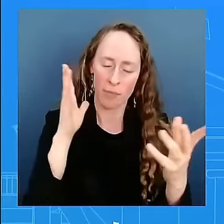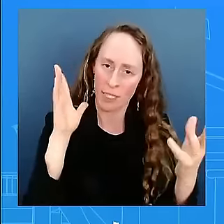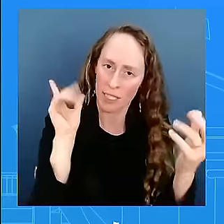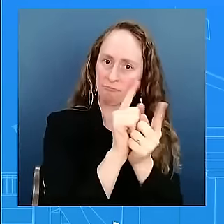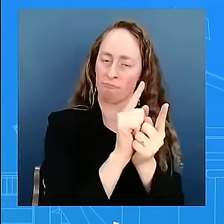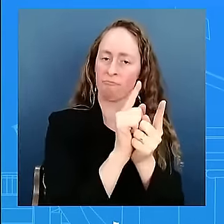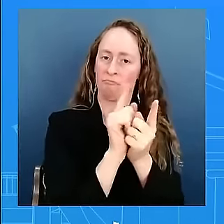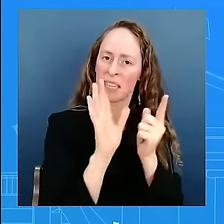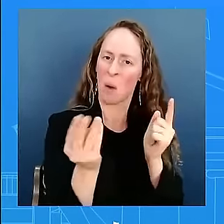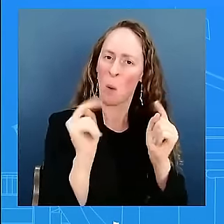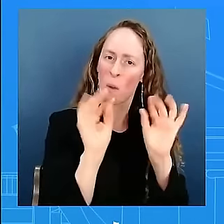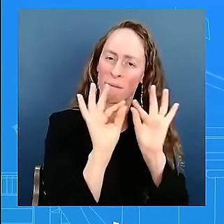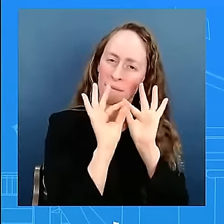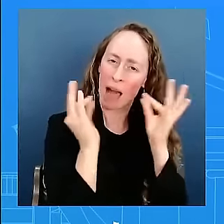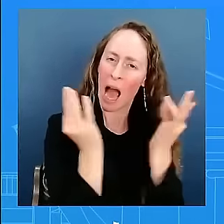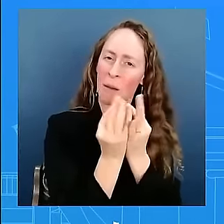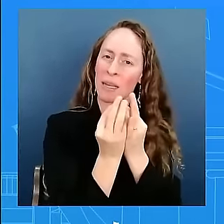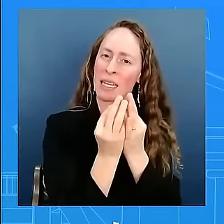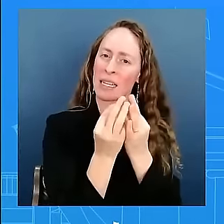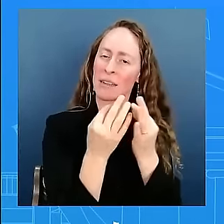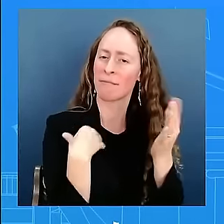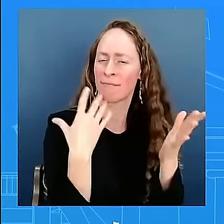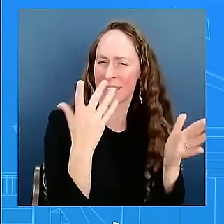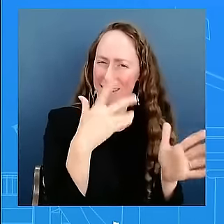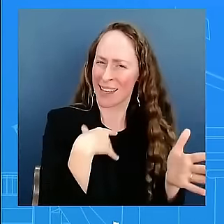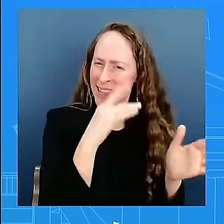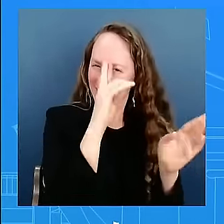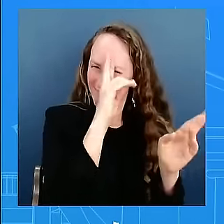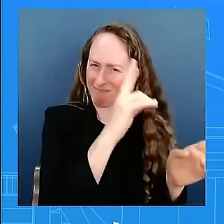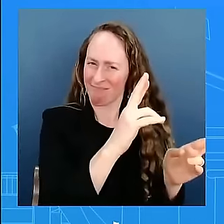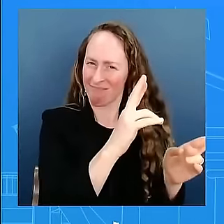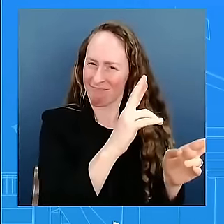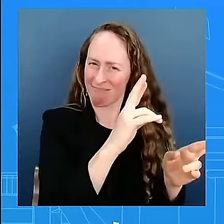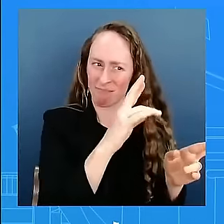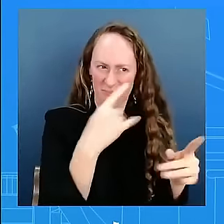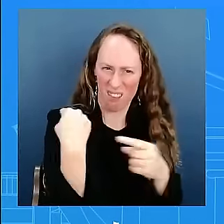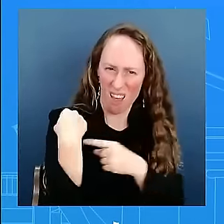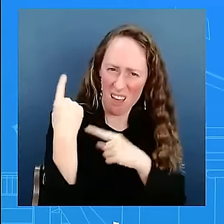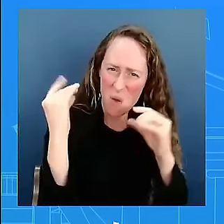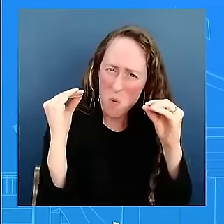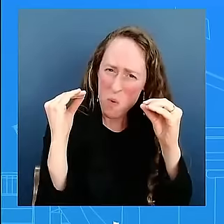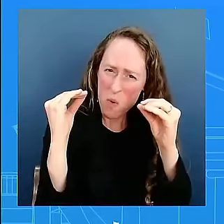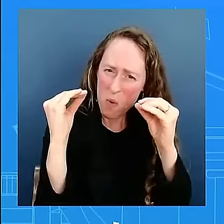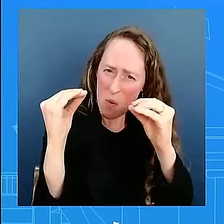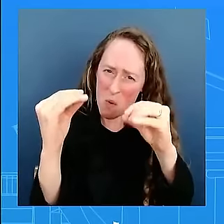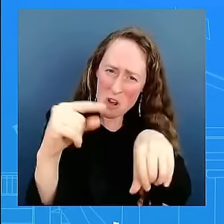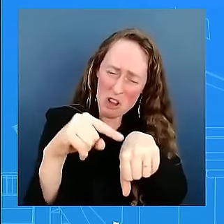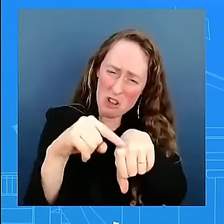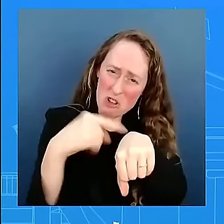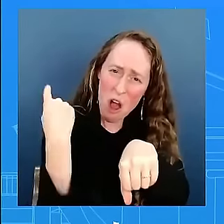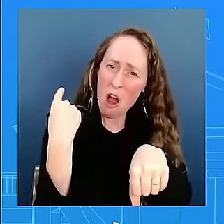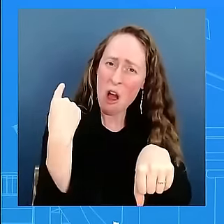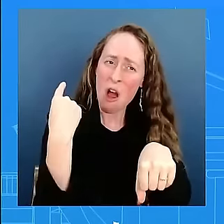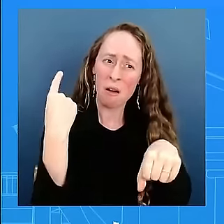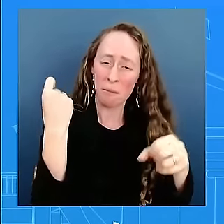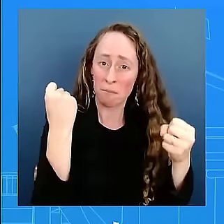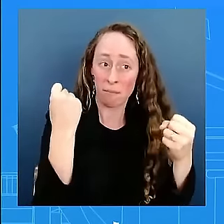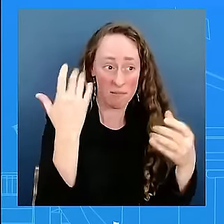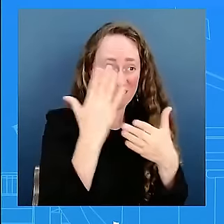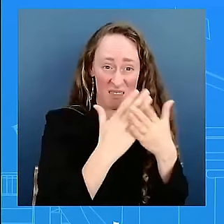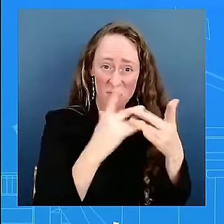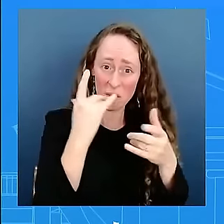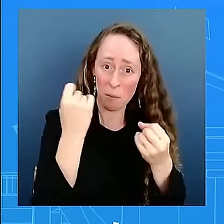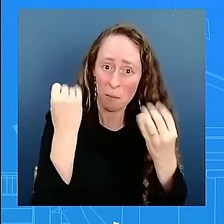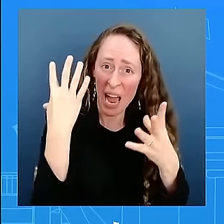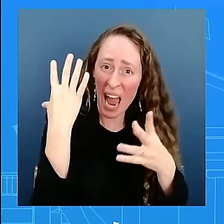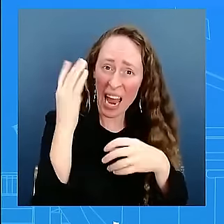been a long journey for them, not just getting home, but these past couple of years. That is my guess, is that's what